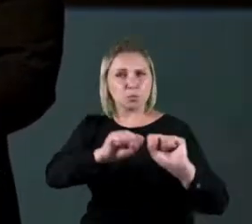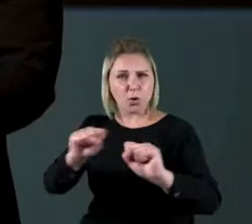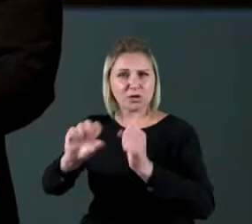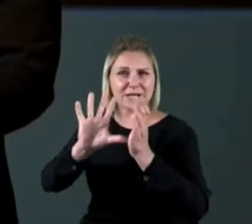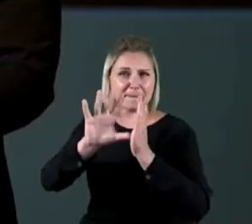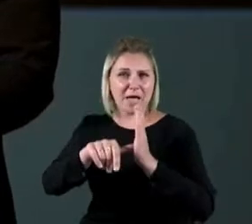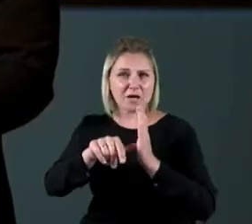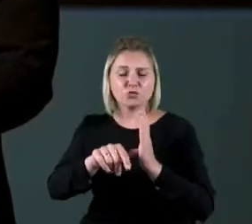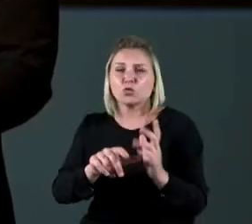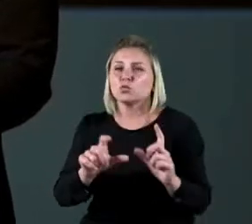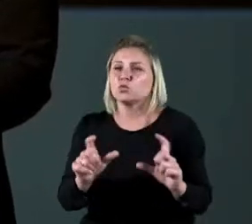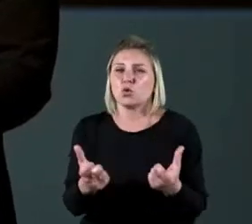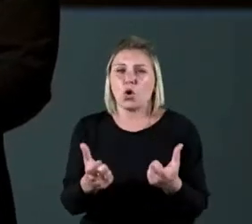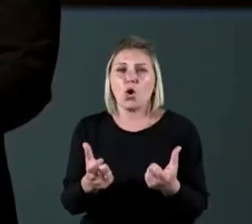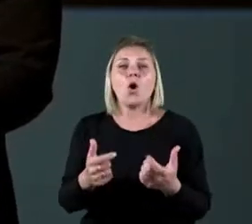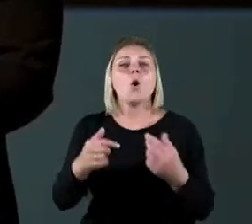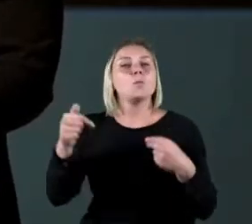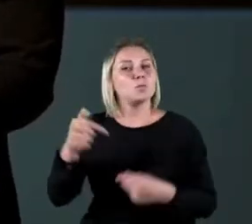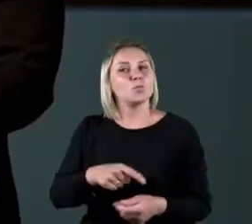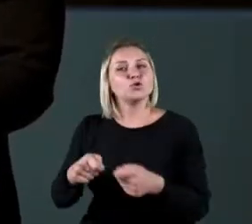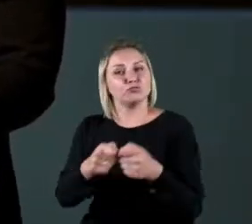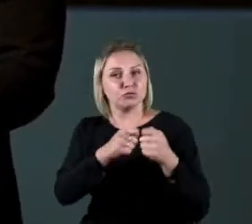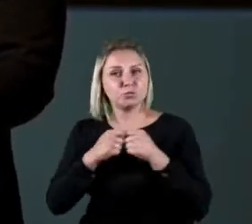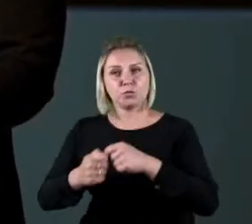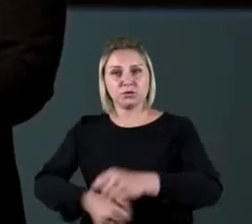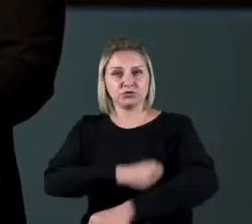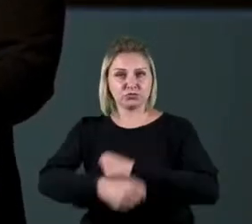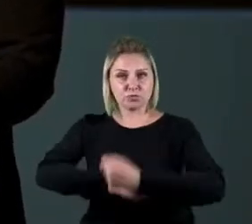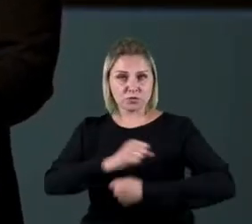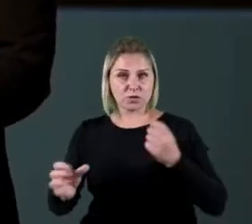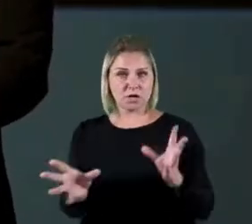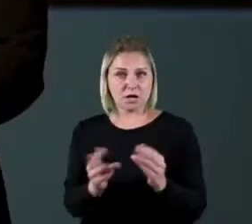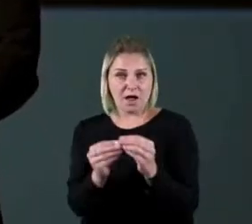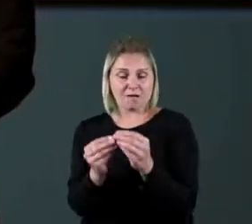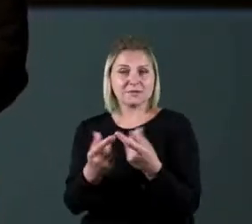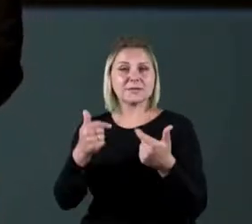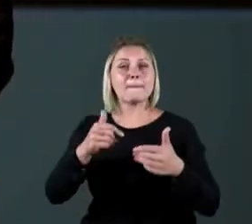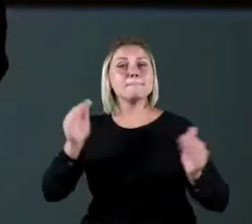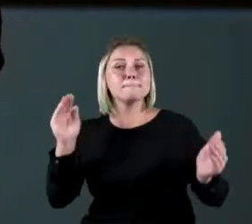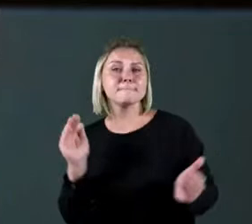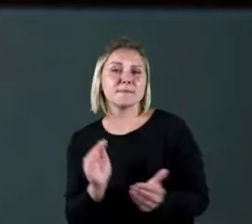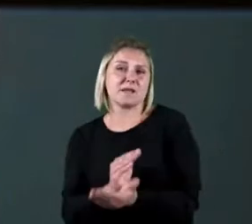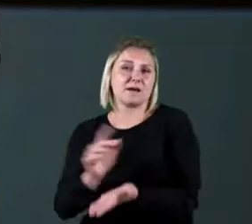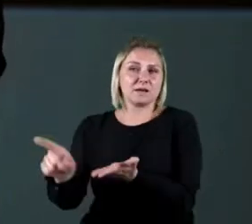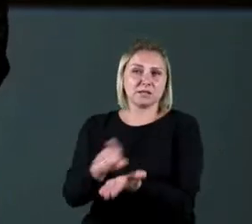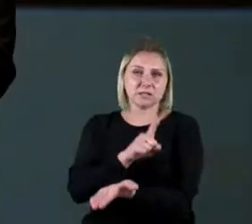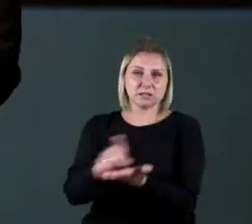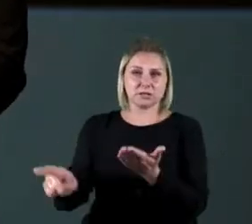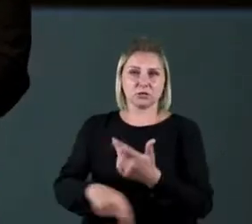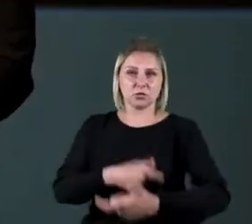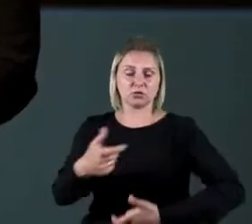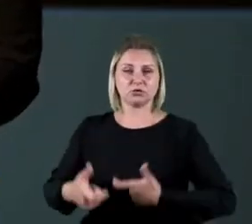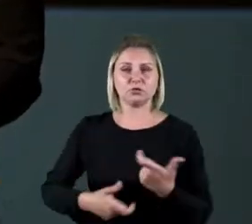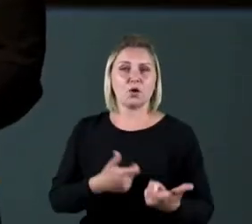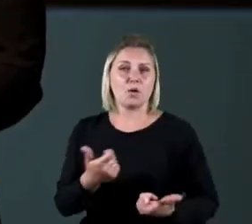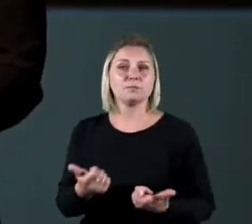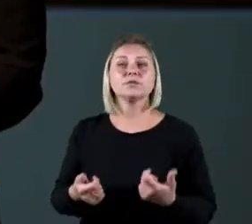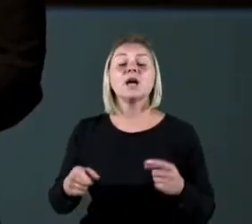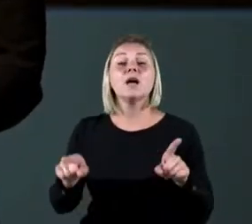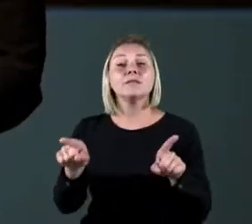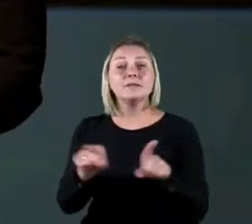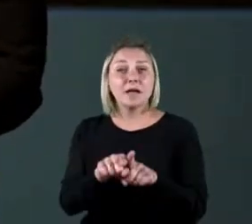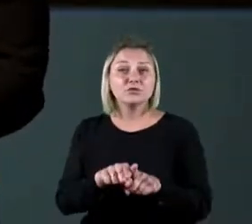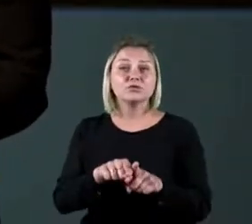complementarities and to ensure that our risk reduction and resilience building investments deliver development dividends across